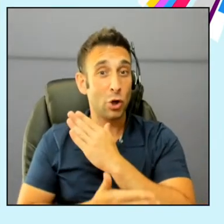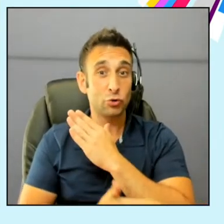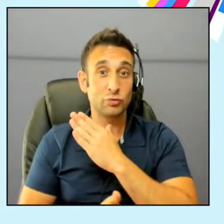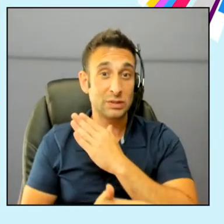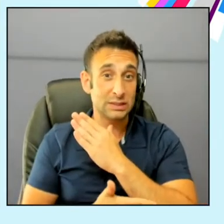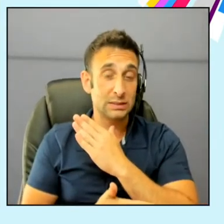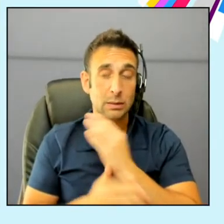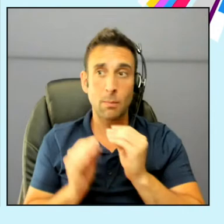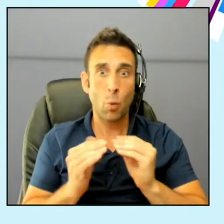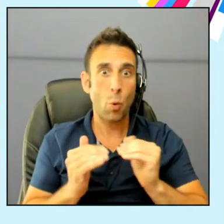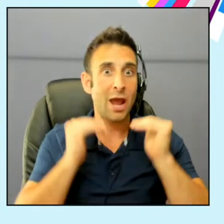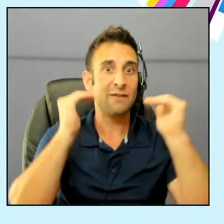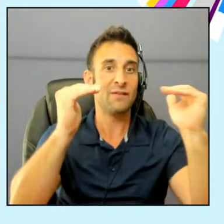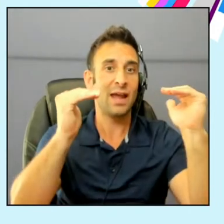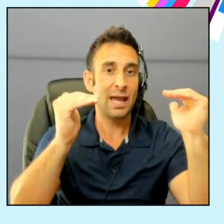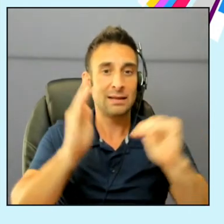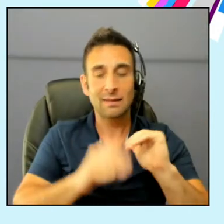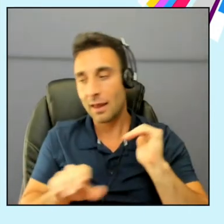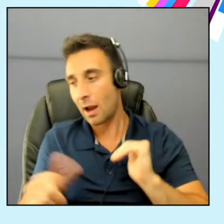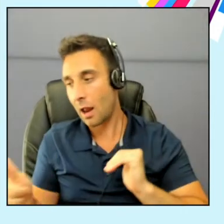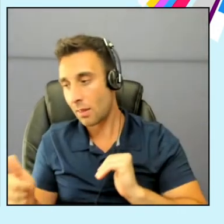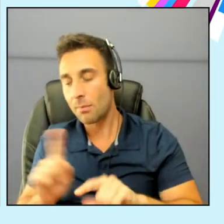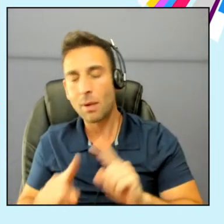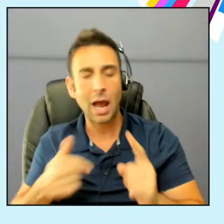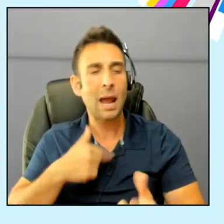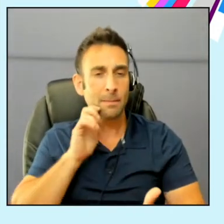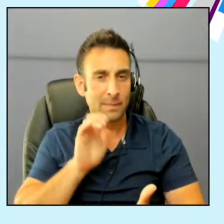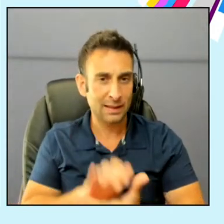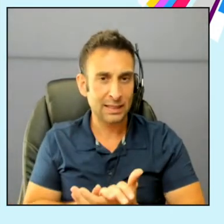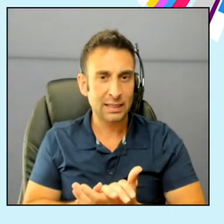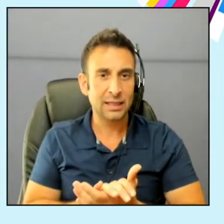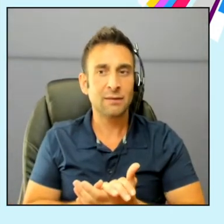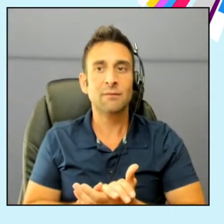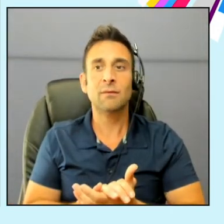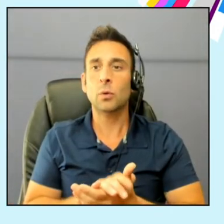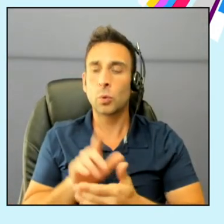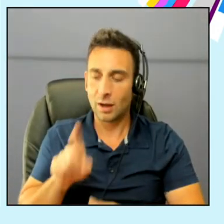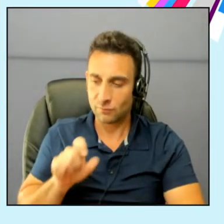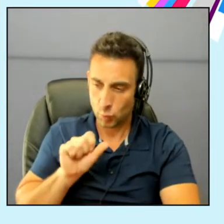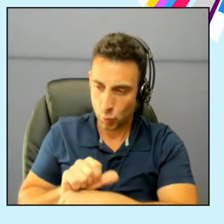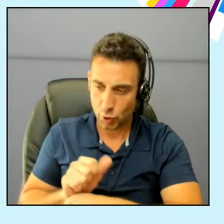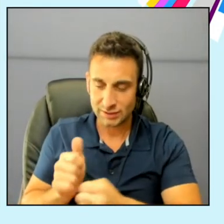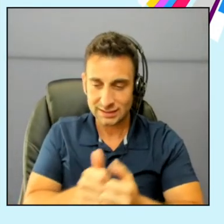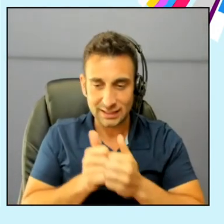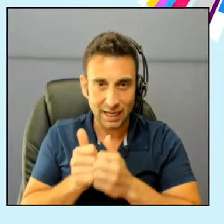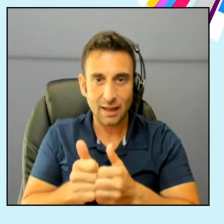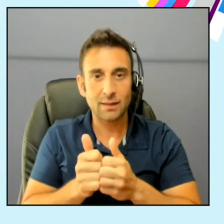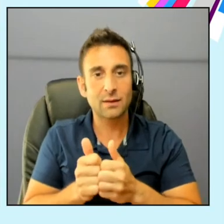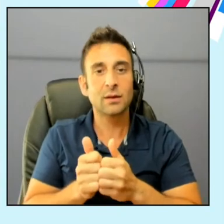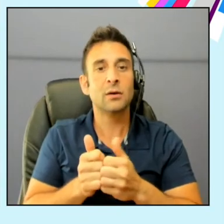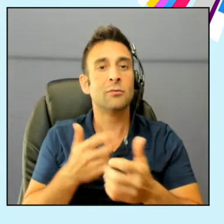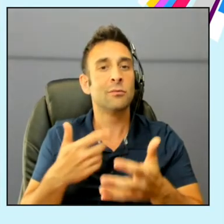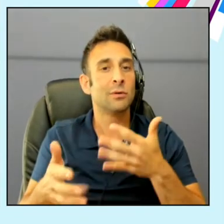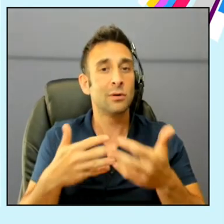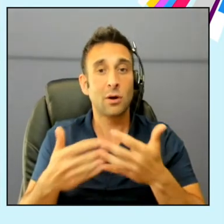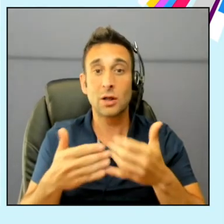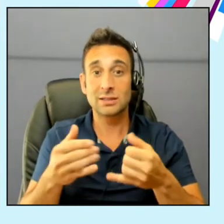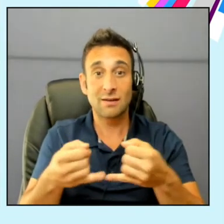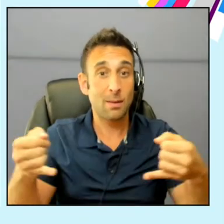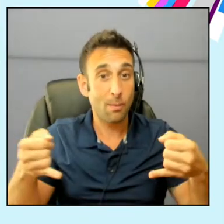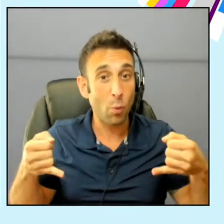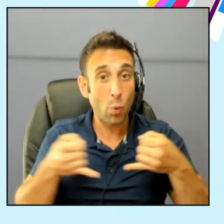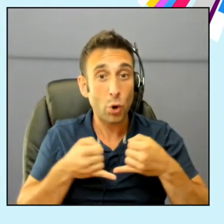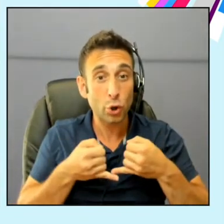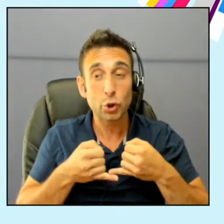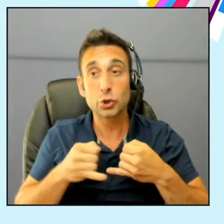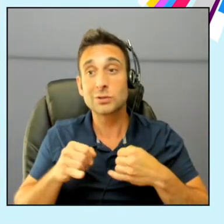advanced stage than others, but I believe this is an audience we need to work with together, irrespective of those borders, boundaries, nationalities,